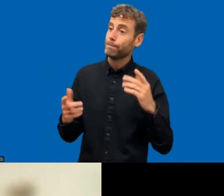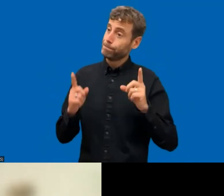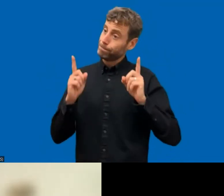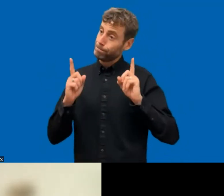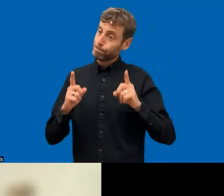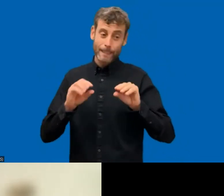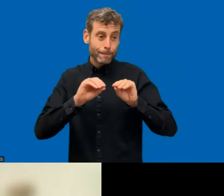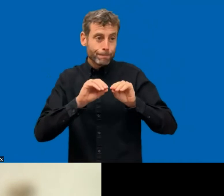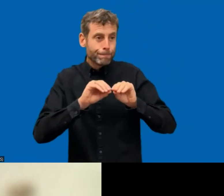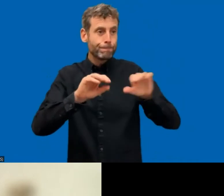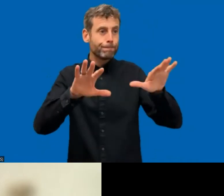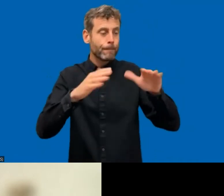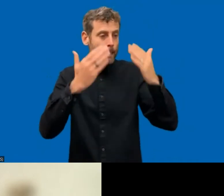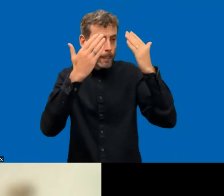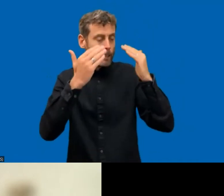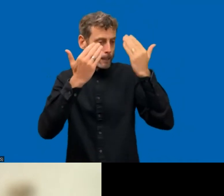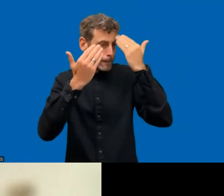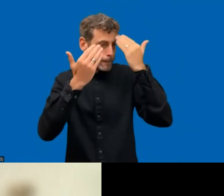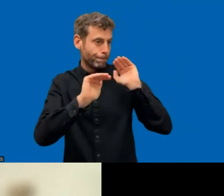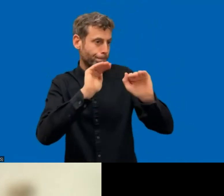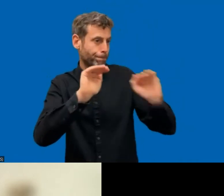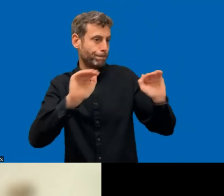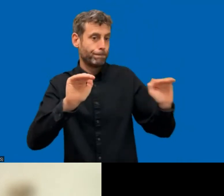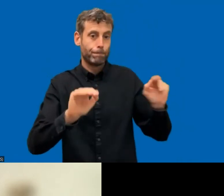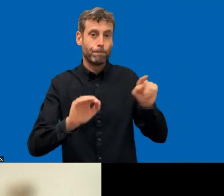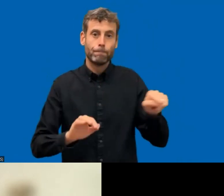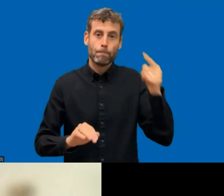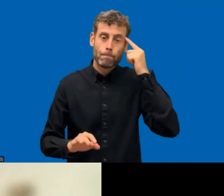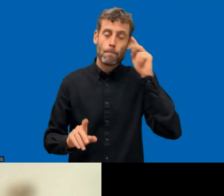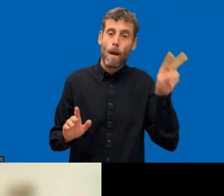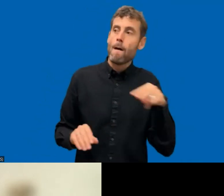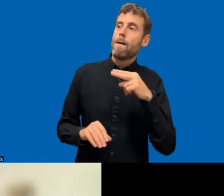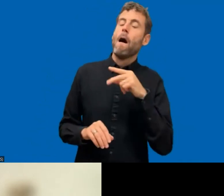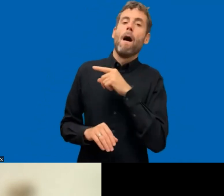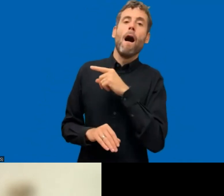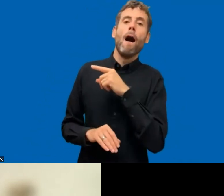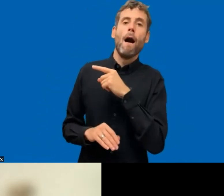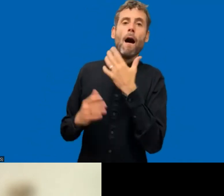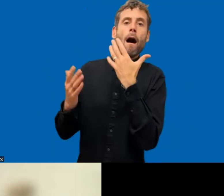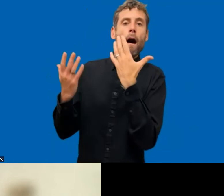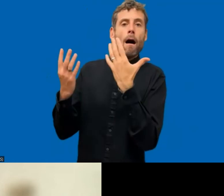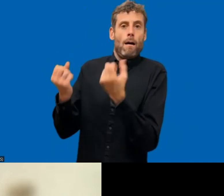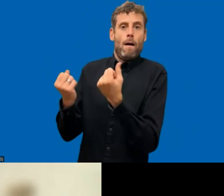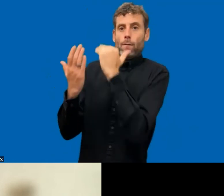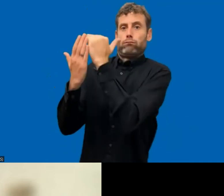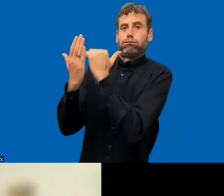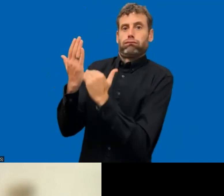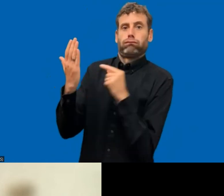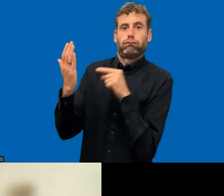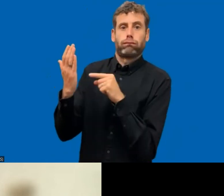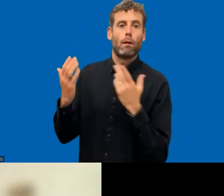people would be a way forward. So that's thank you. That's also extremely important, of